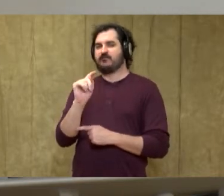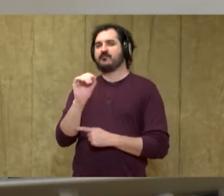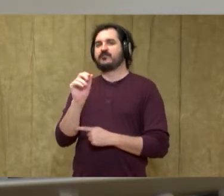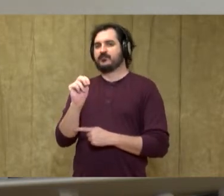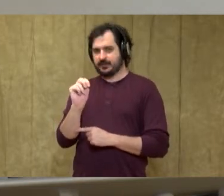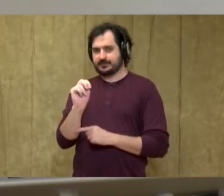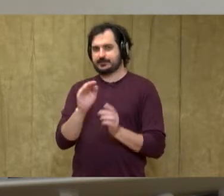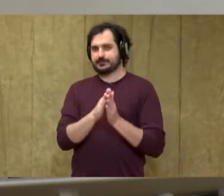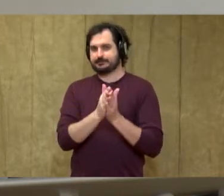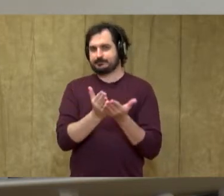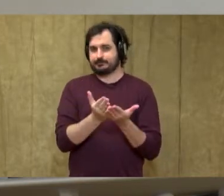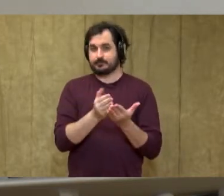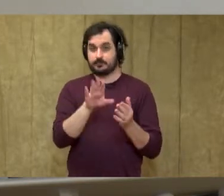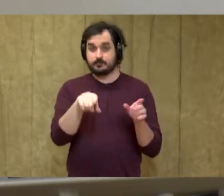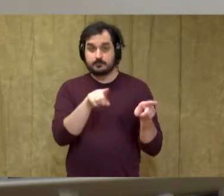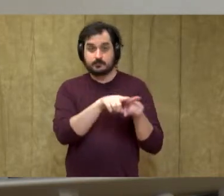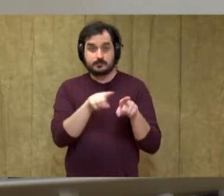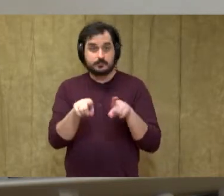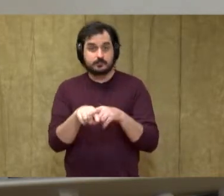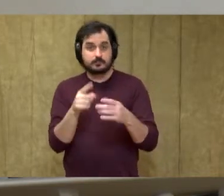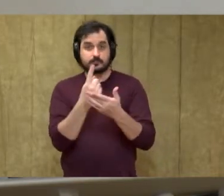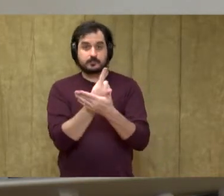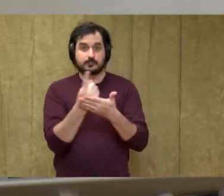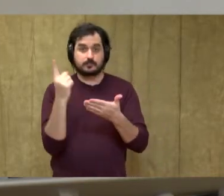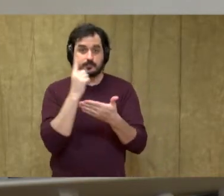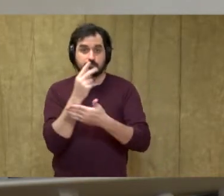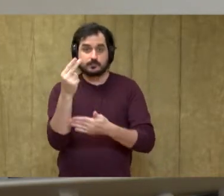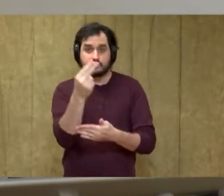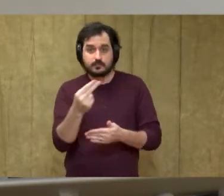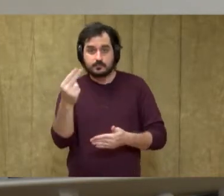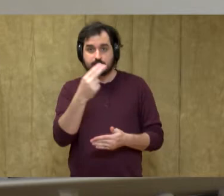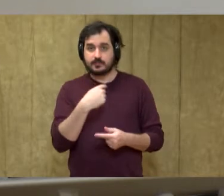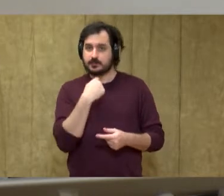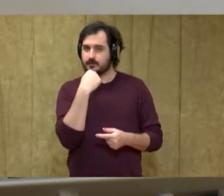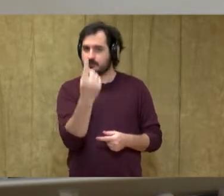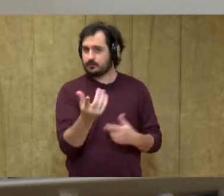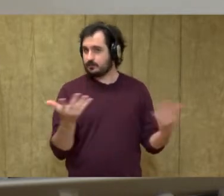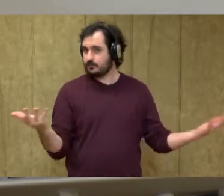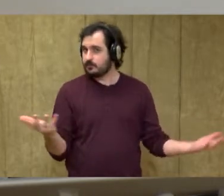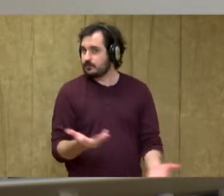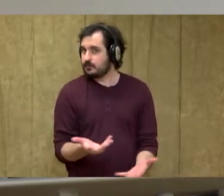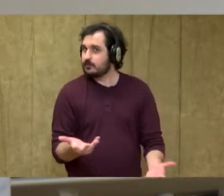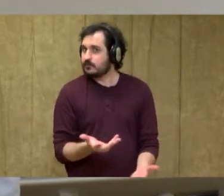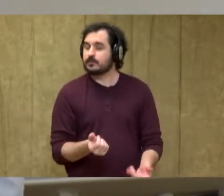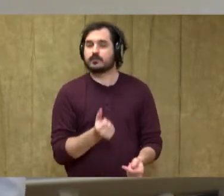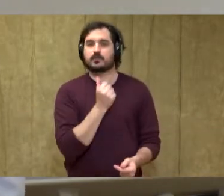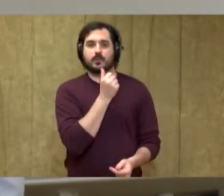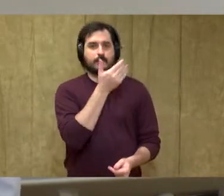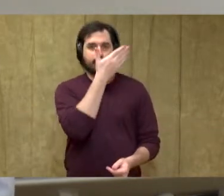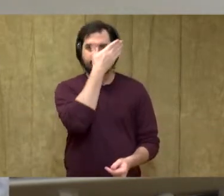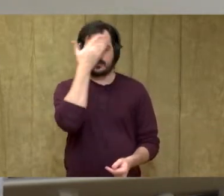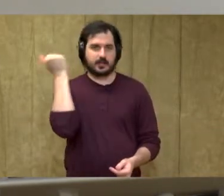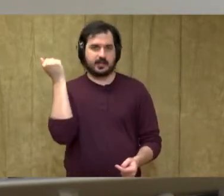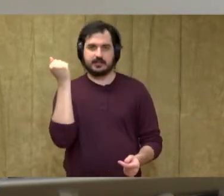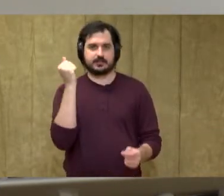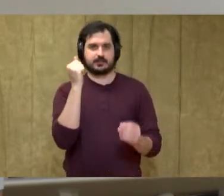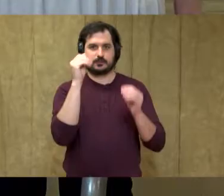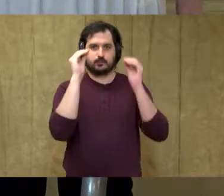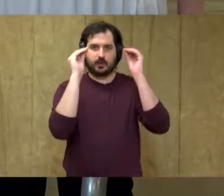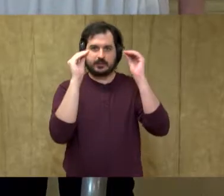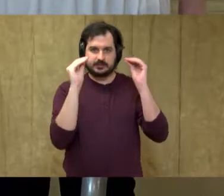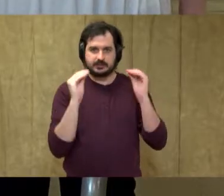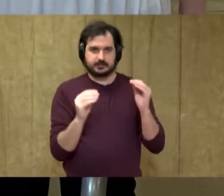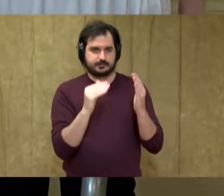were, do not forget about the directions. And even we can see in the text that the directions are bolded.